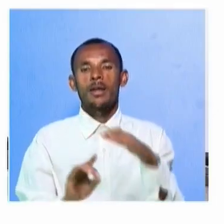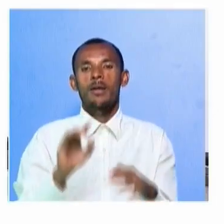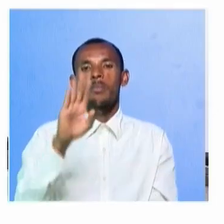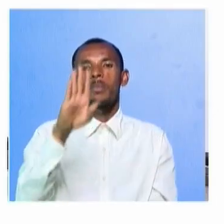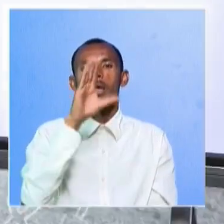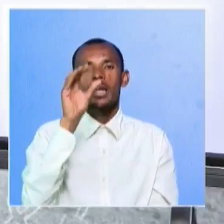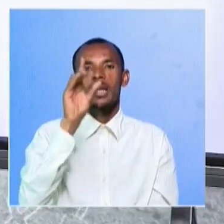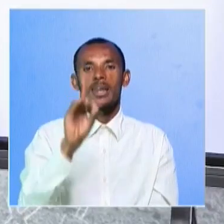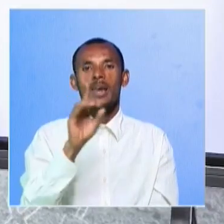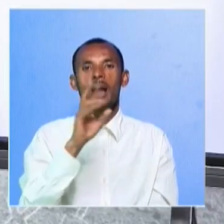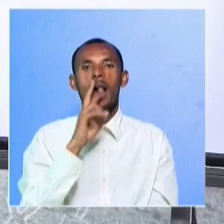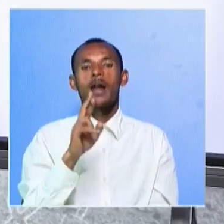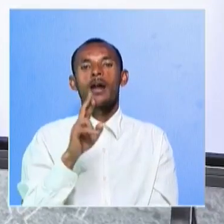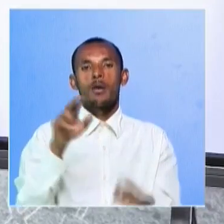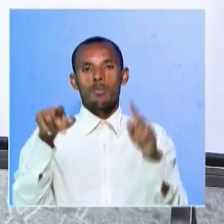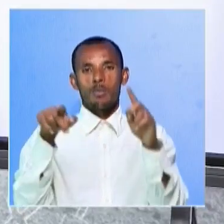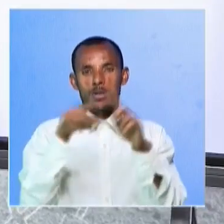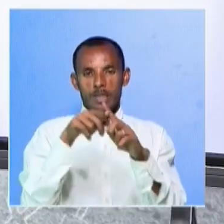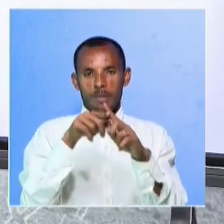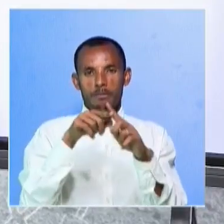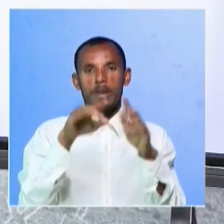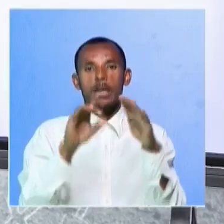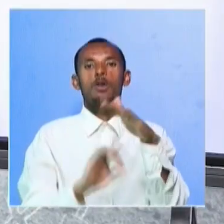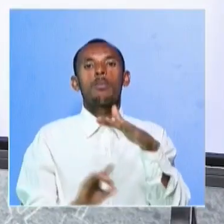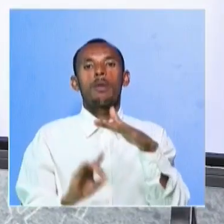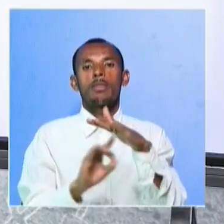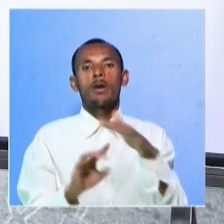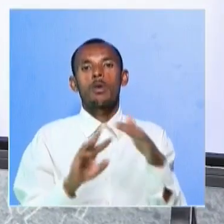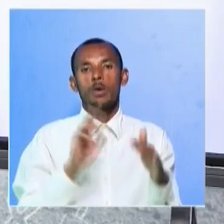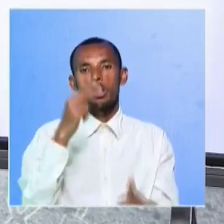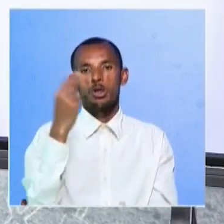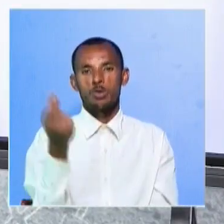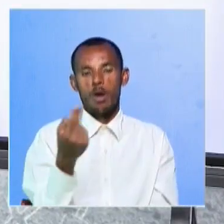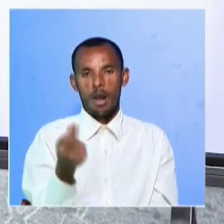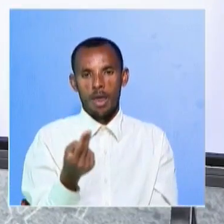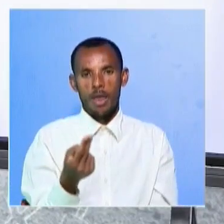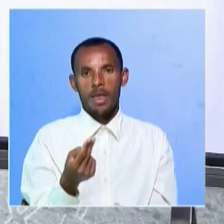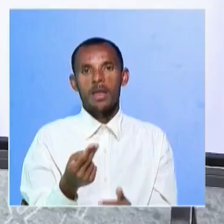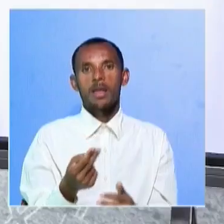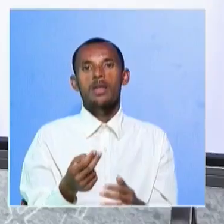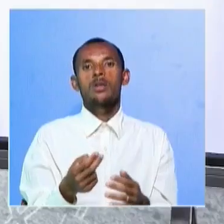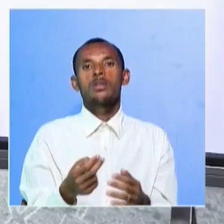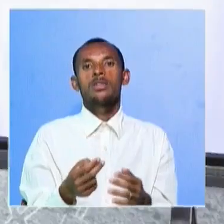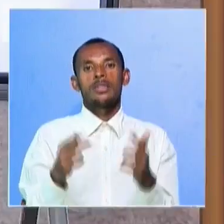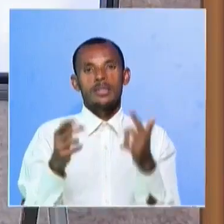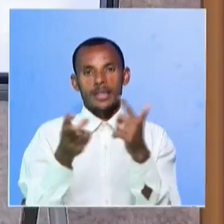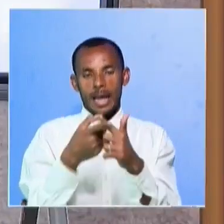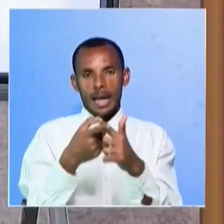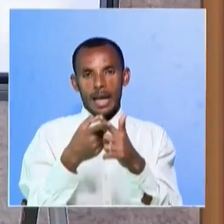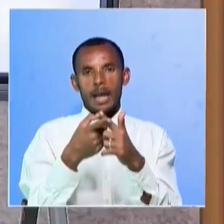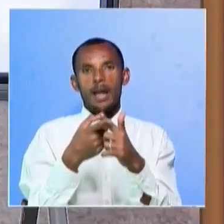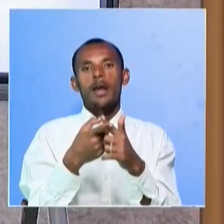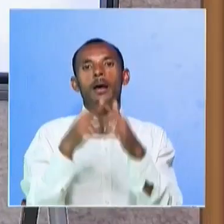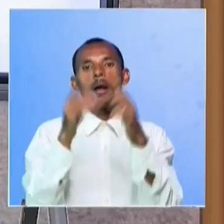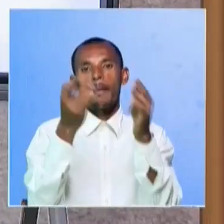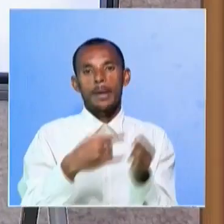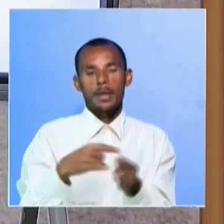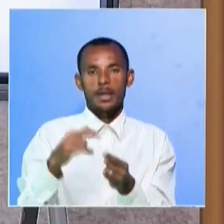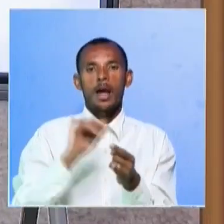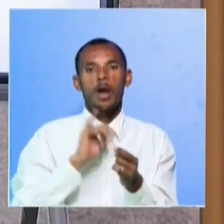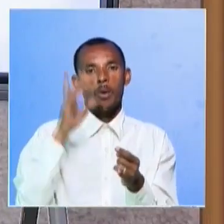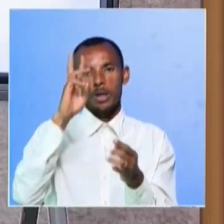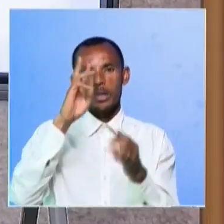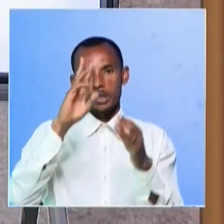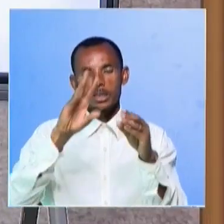are positive denominators. We usually prefer the second method. I will show you what this